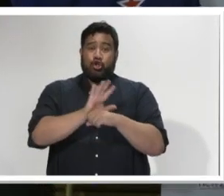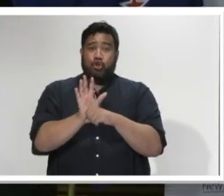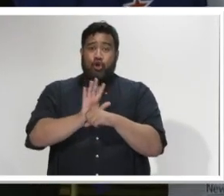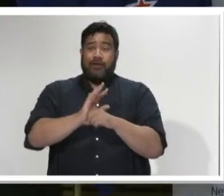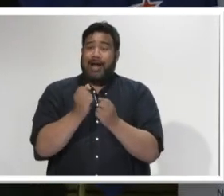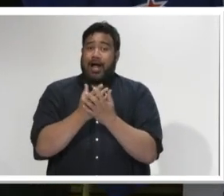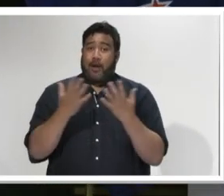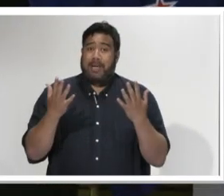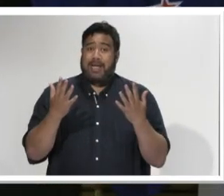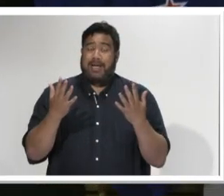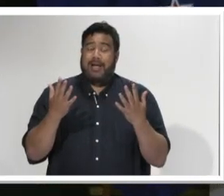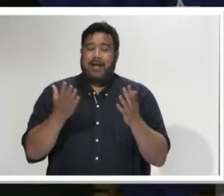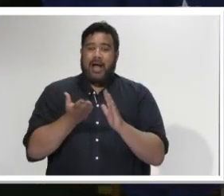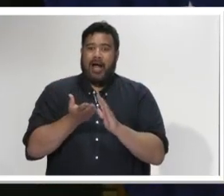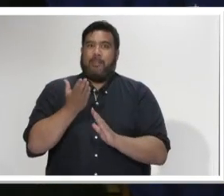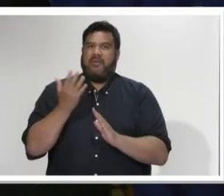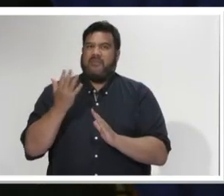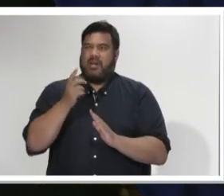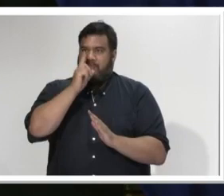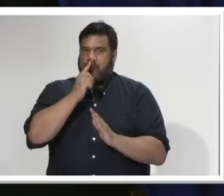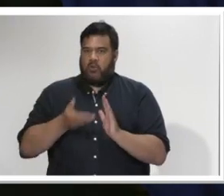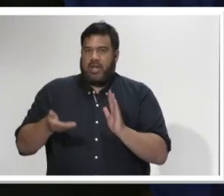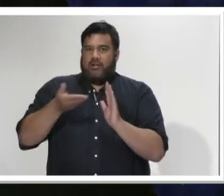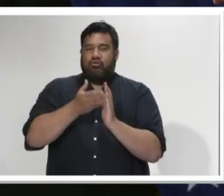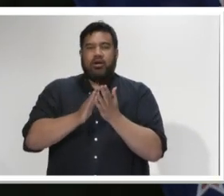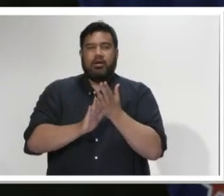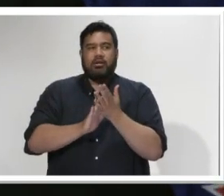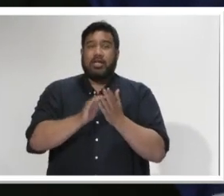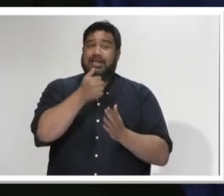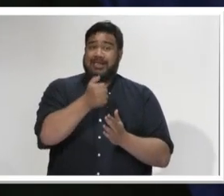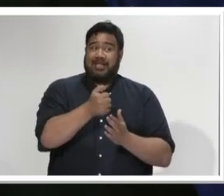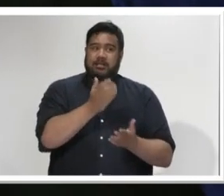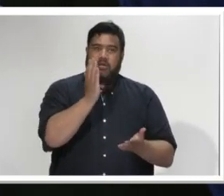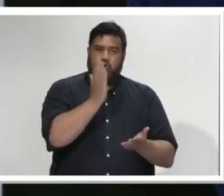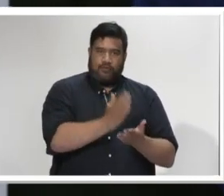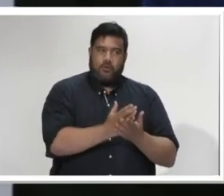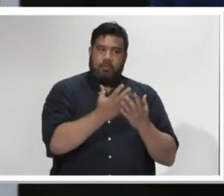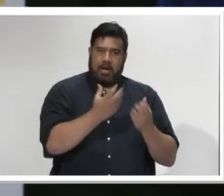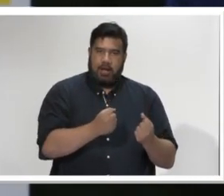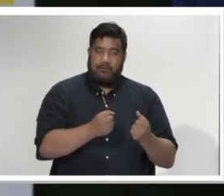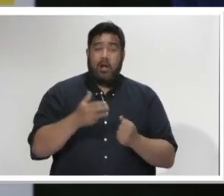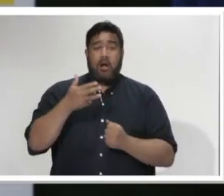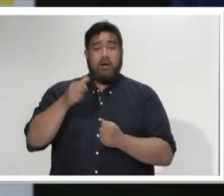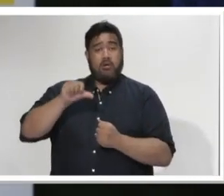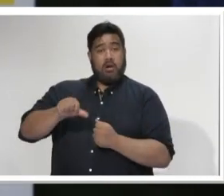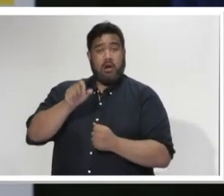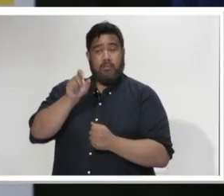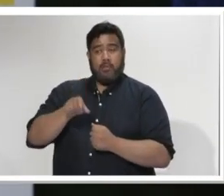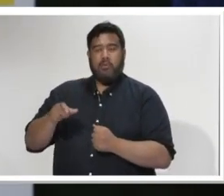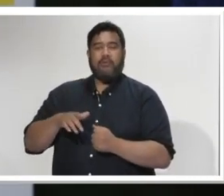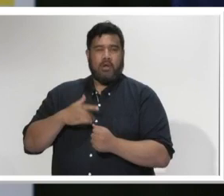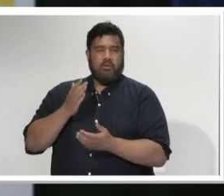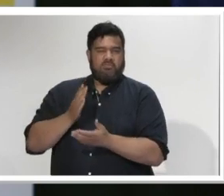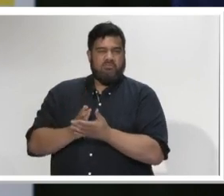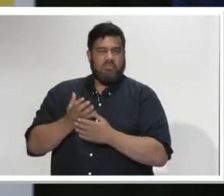increased by 15. This comprises 6 new confirmed cases and 9 new probable cases. There are